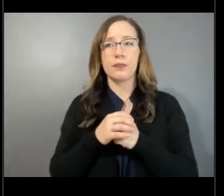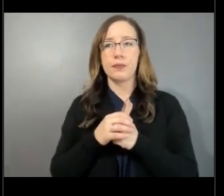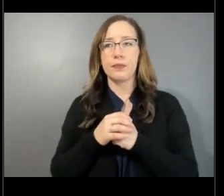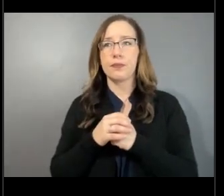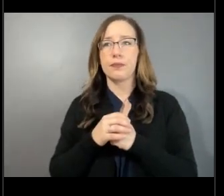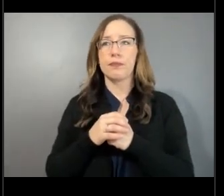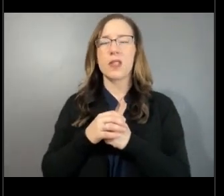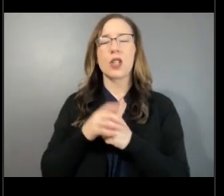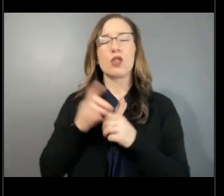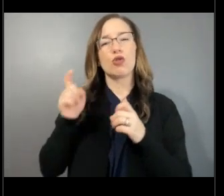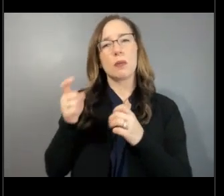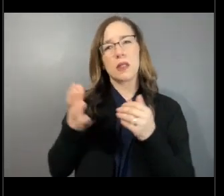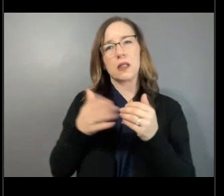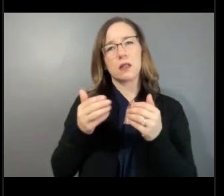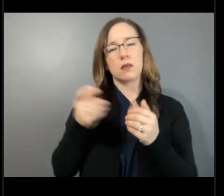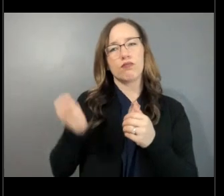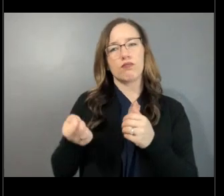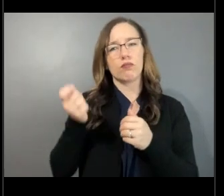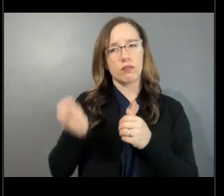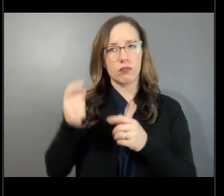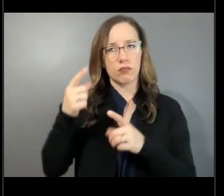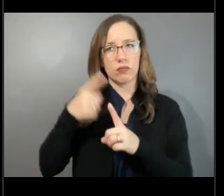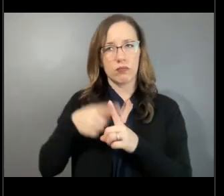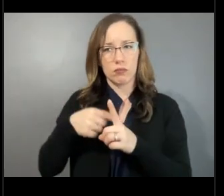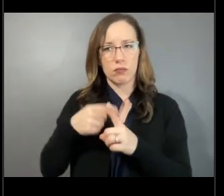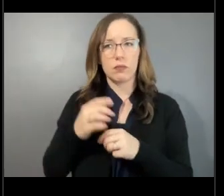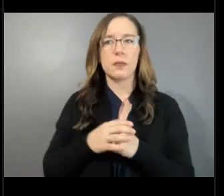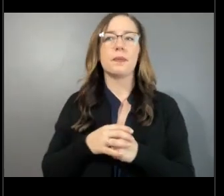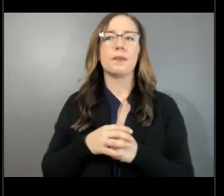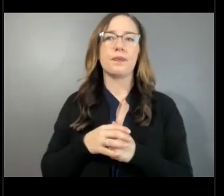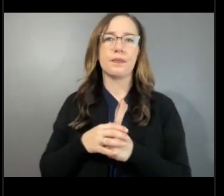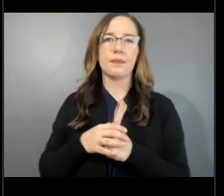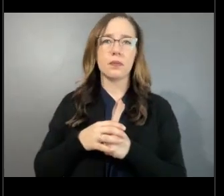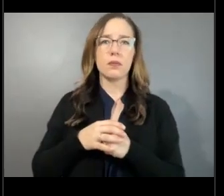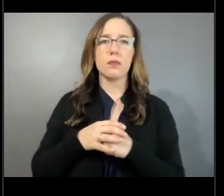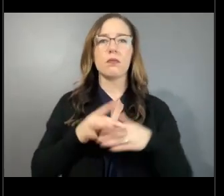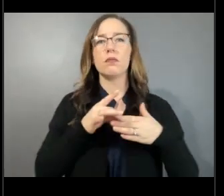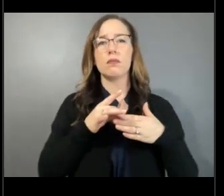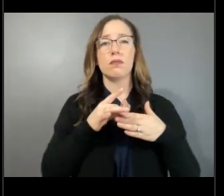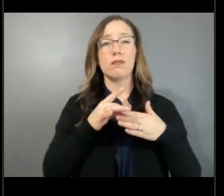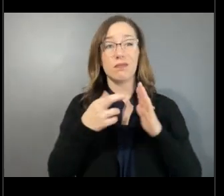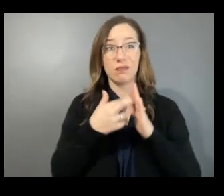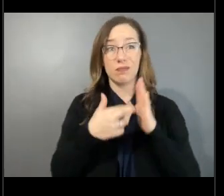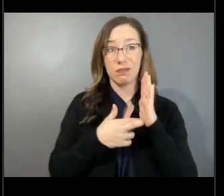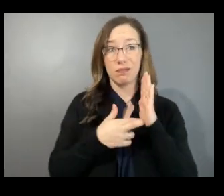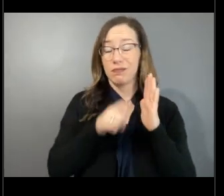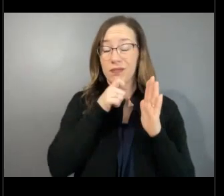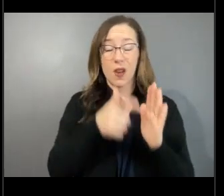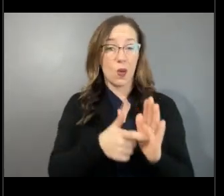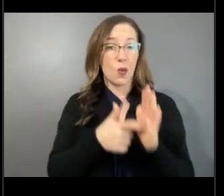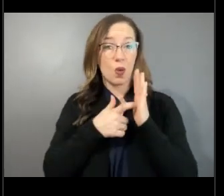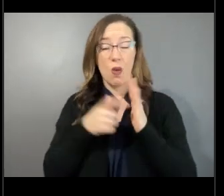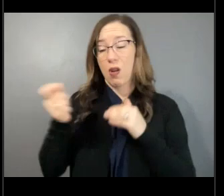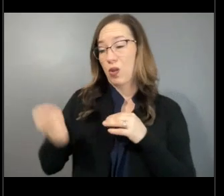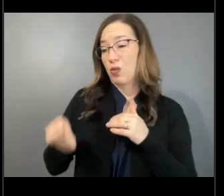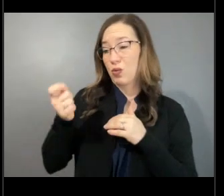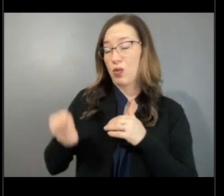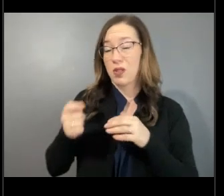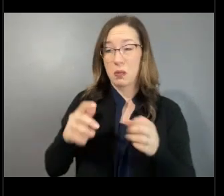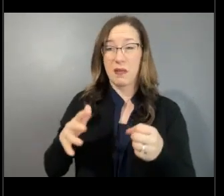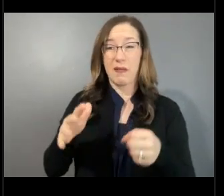to operate the control. The guidelines do not require controls to be